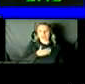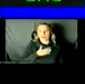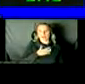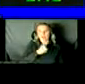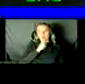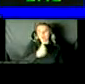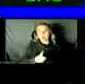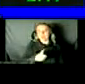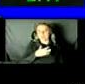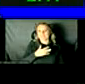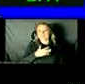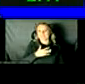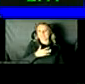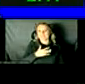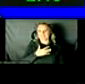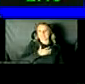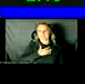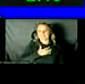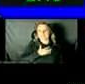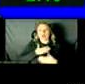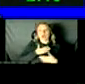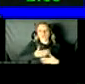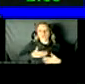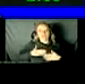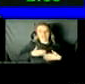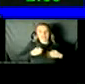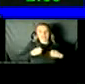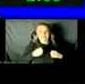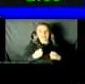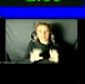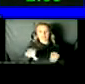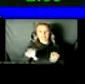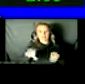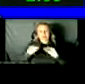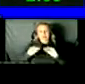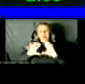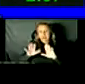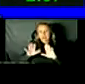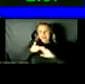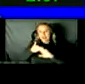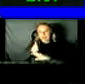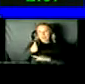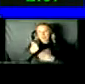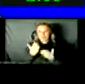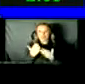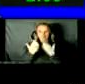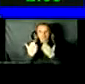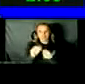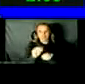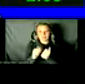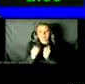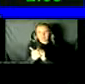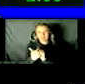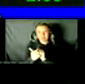the efforts to provide clarity following the amendments by